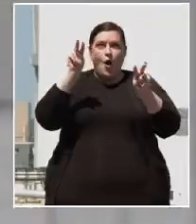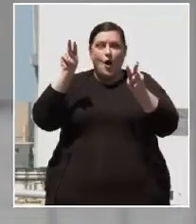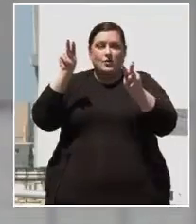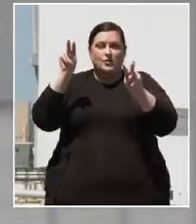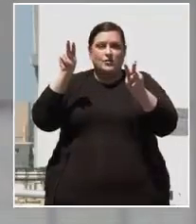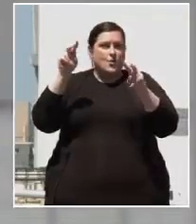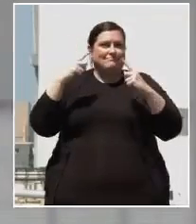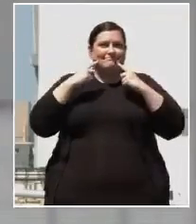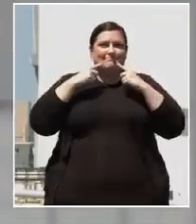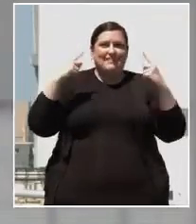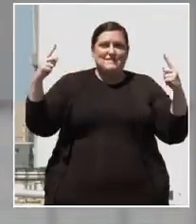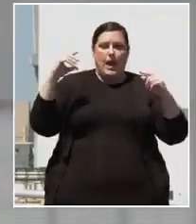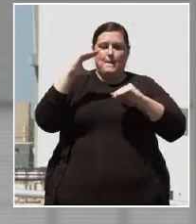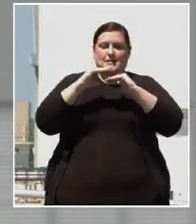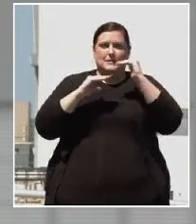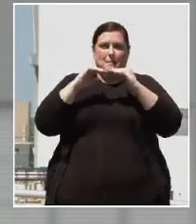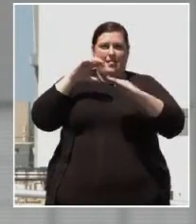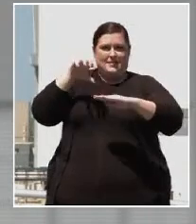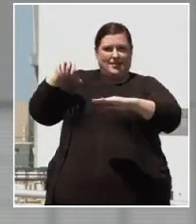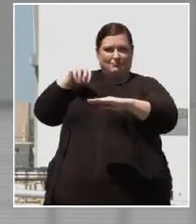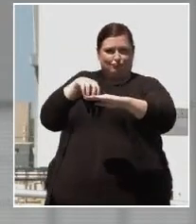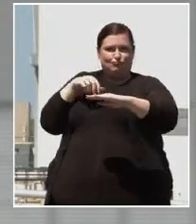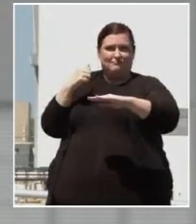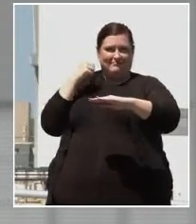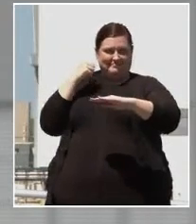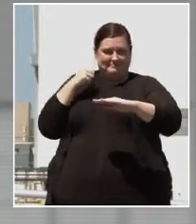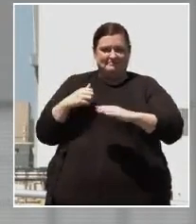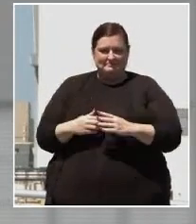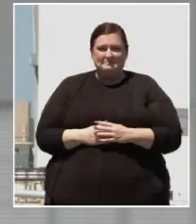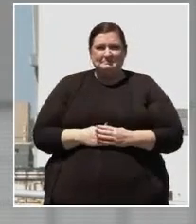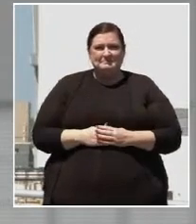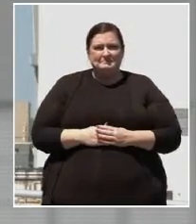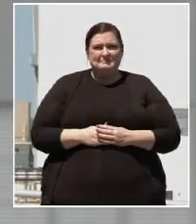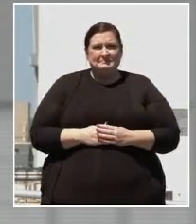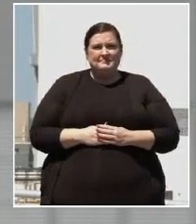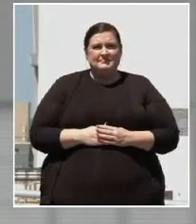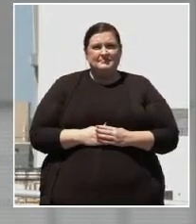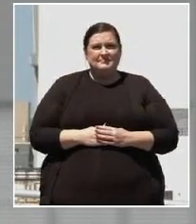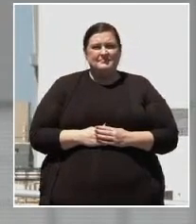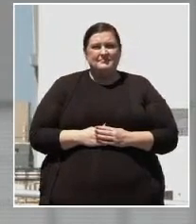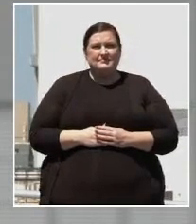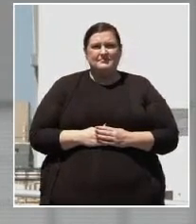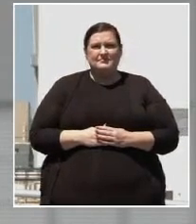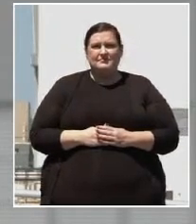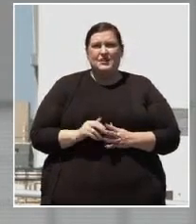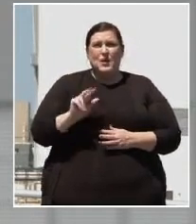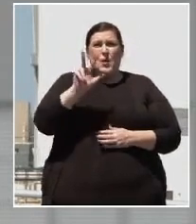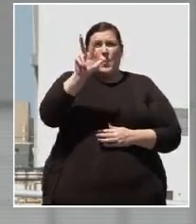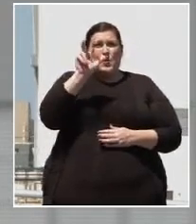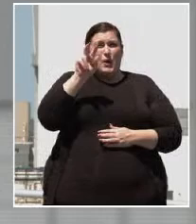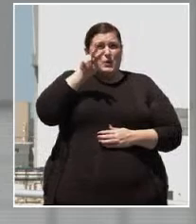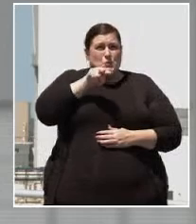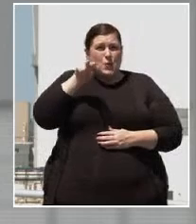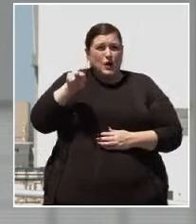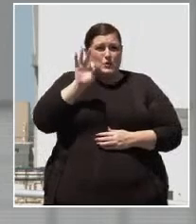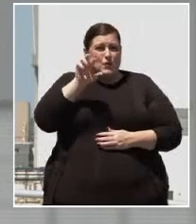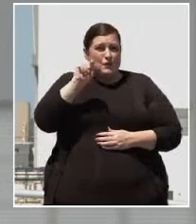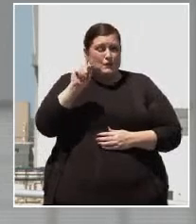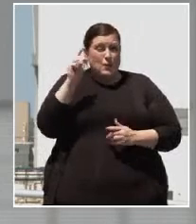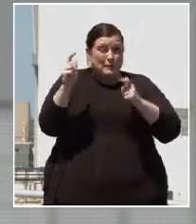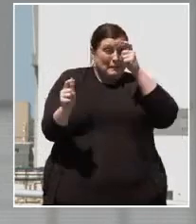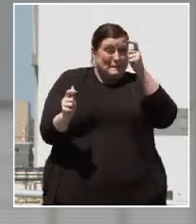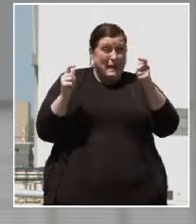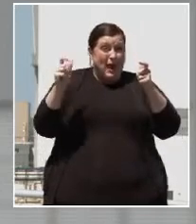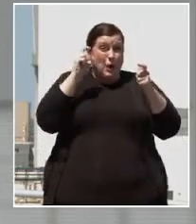this iconic American Building the 322t mega Moon